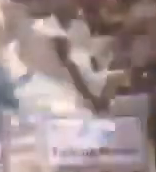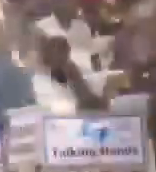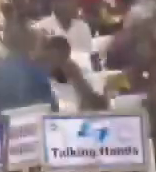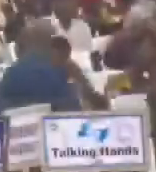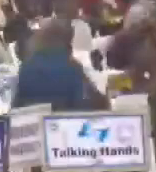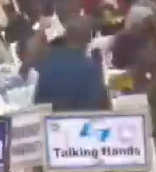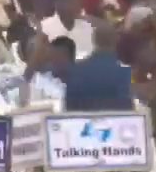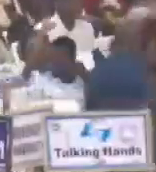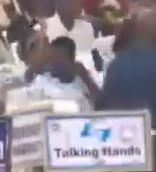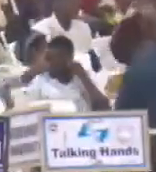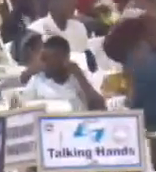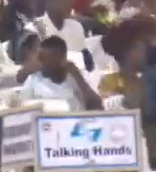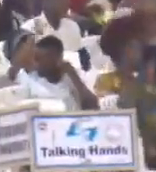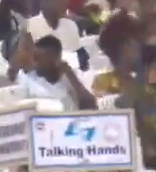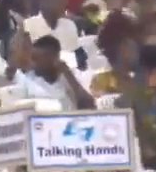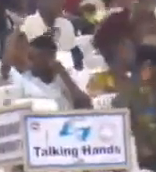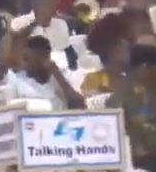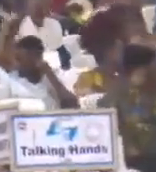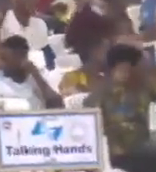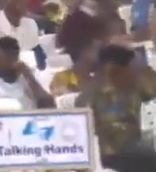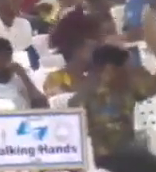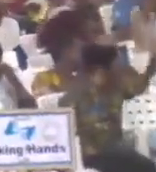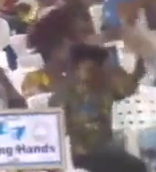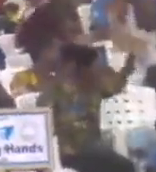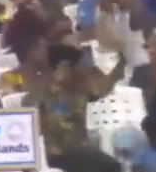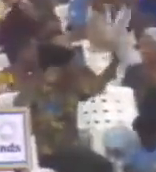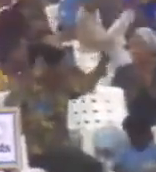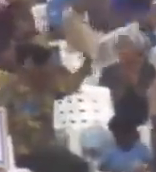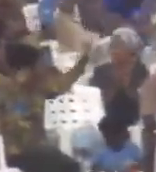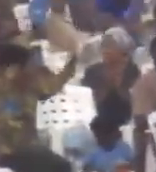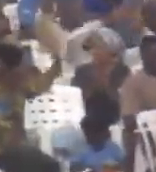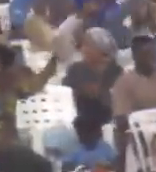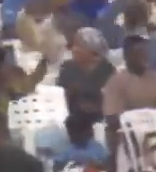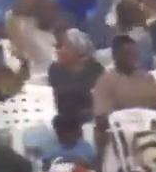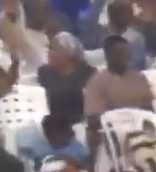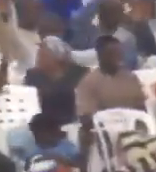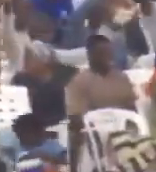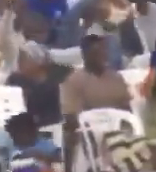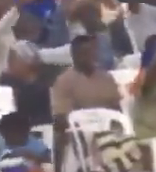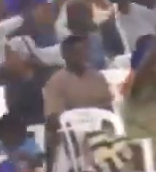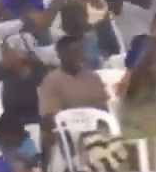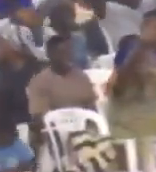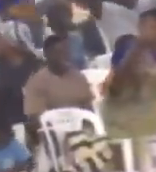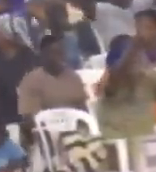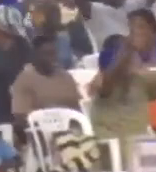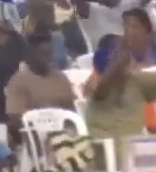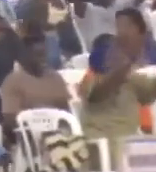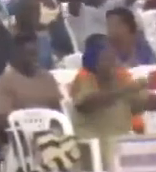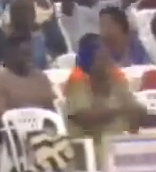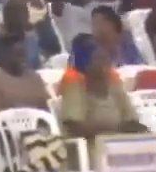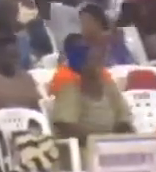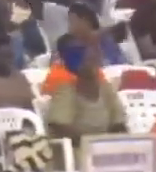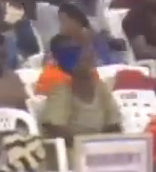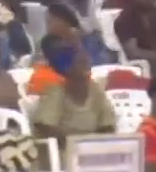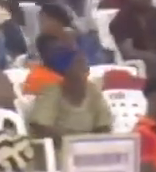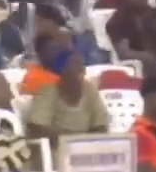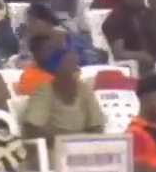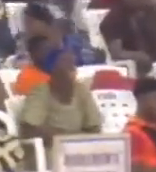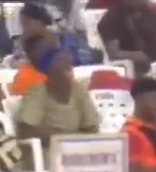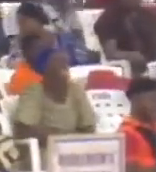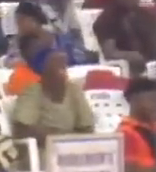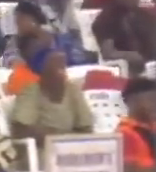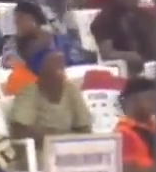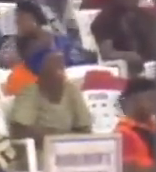Tell them if they want to be able to find a seat tomorrow, they must come early.